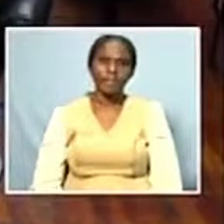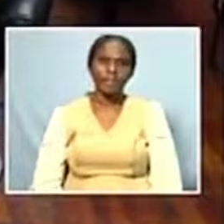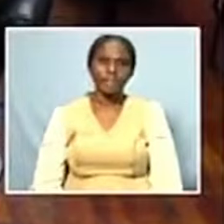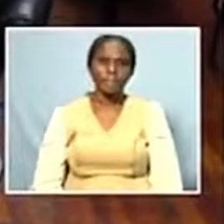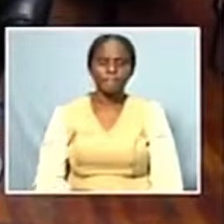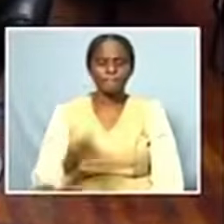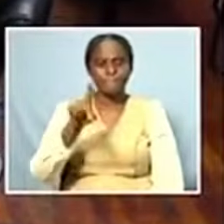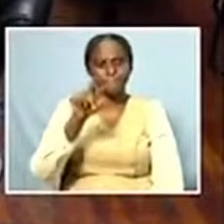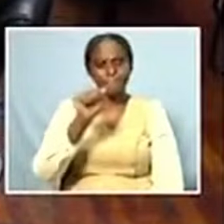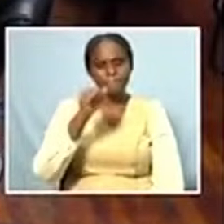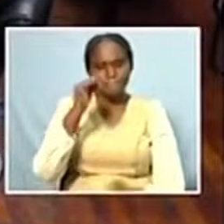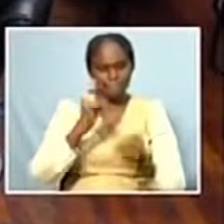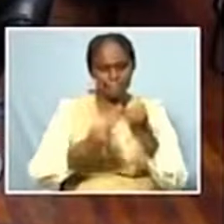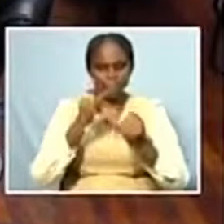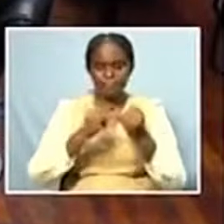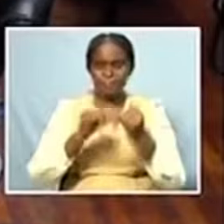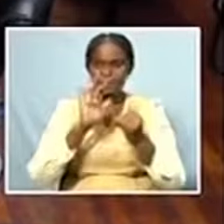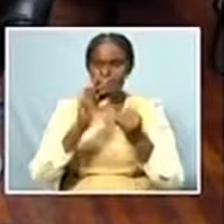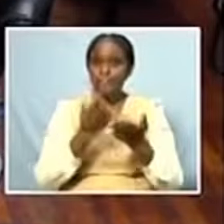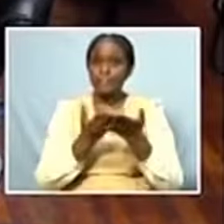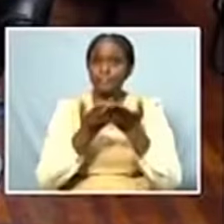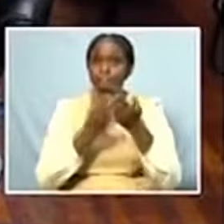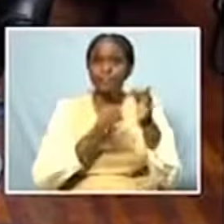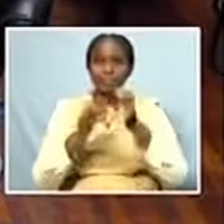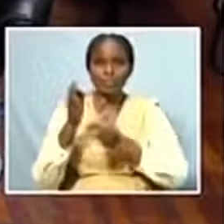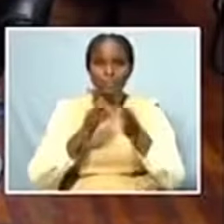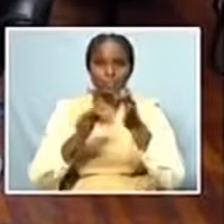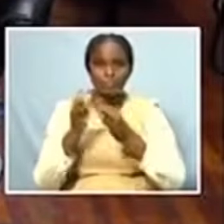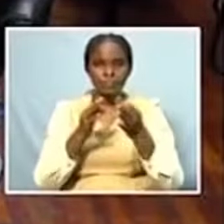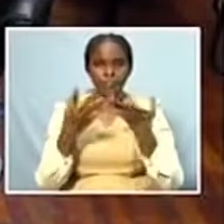PS, have you finished your submission?